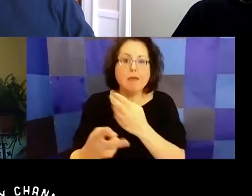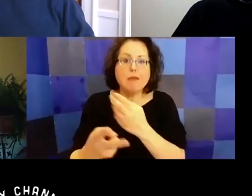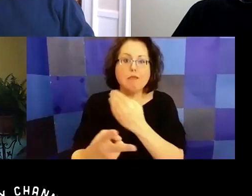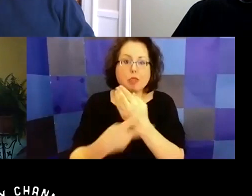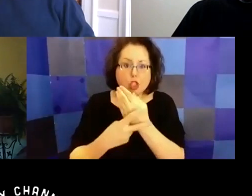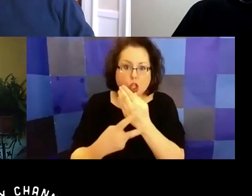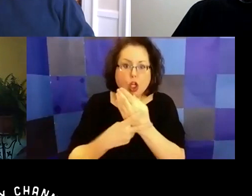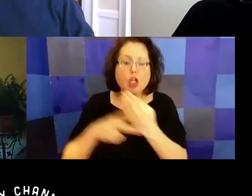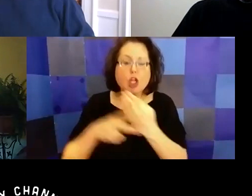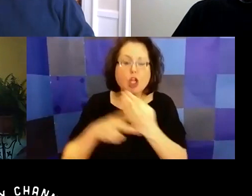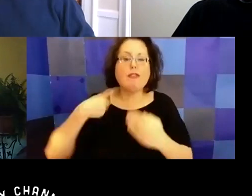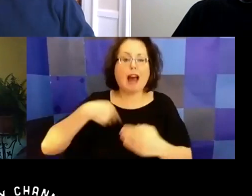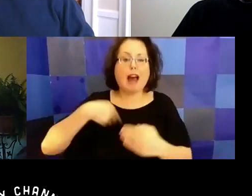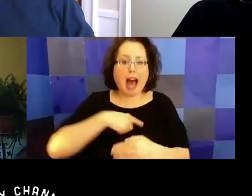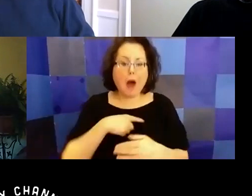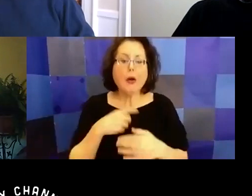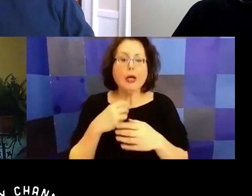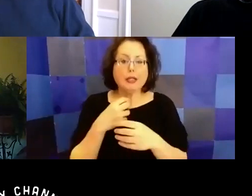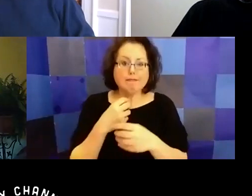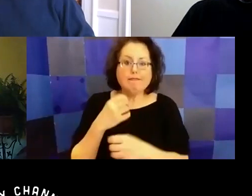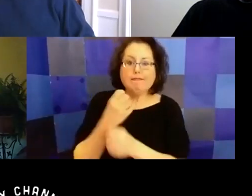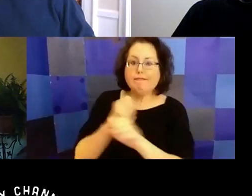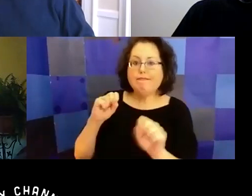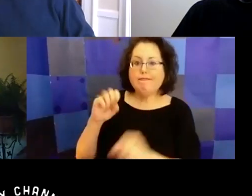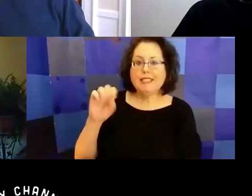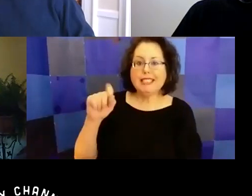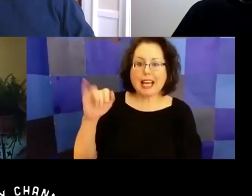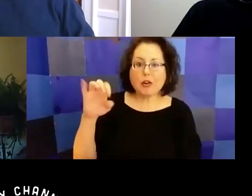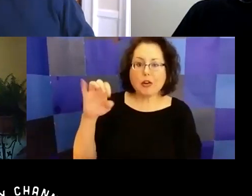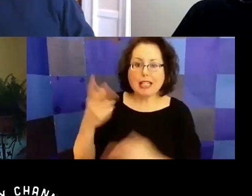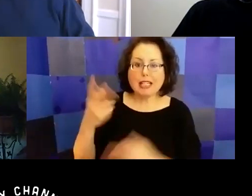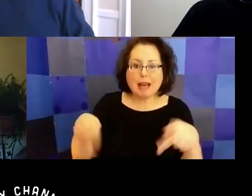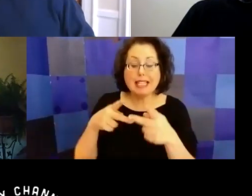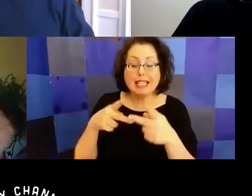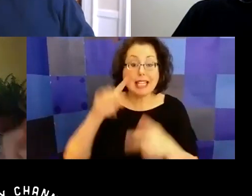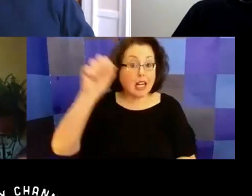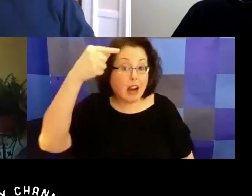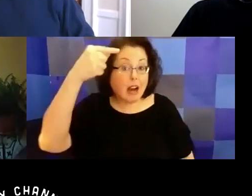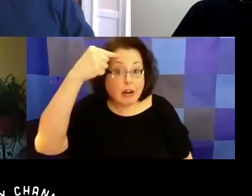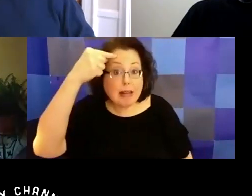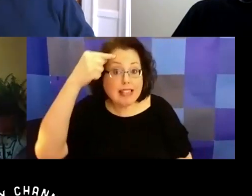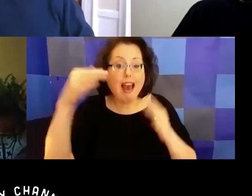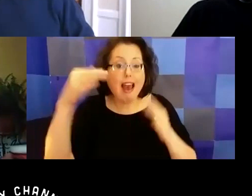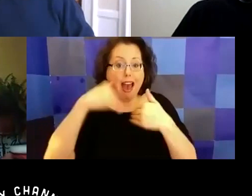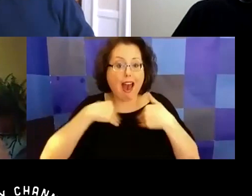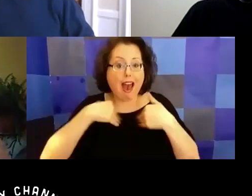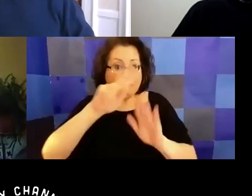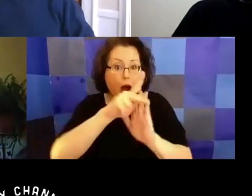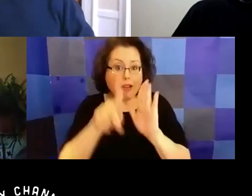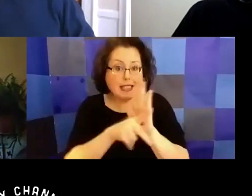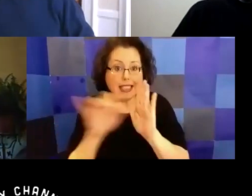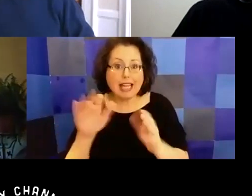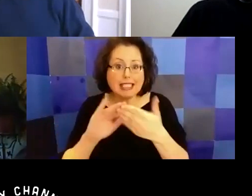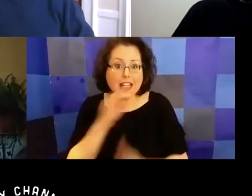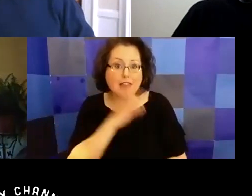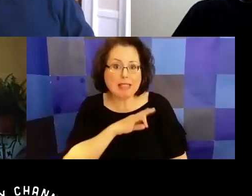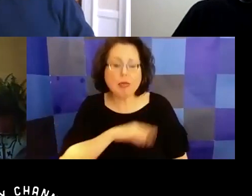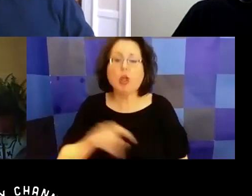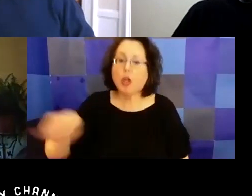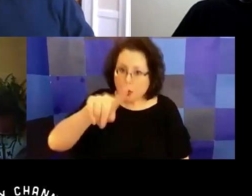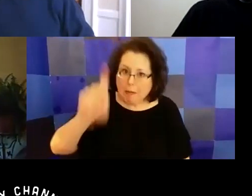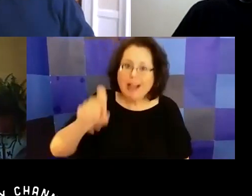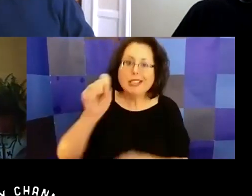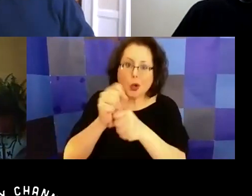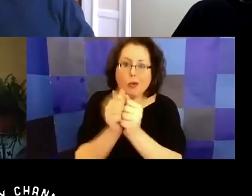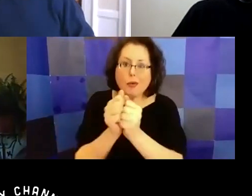spaces. Governments and municipalities, such as the city of Pittsburgh, shall work with us to ensure our